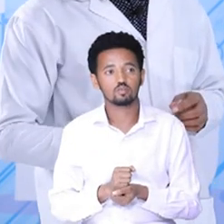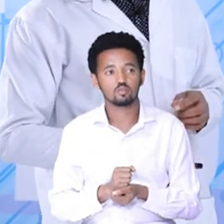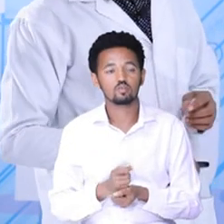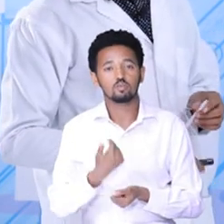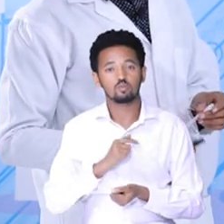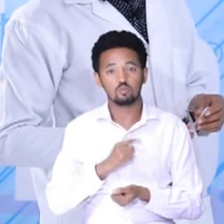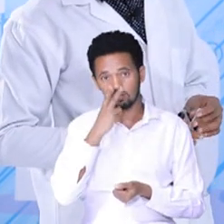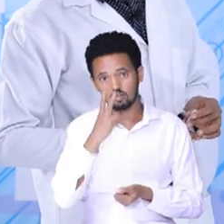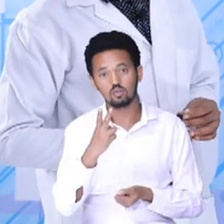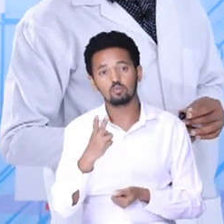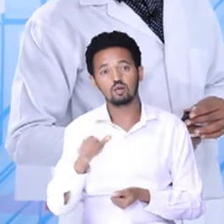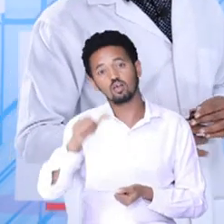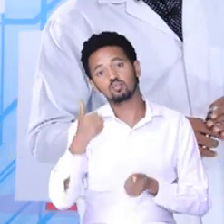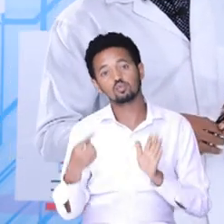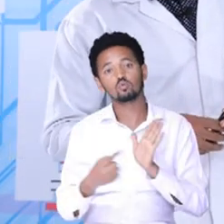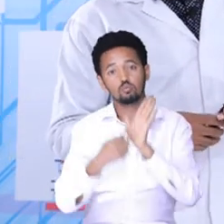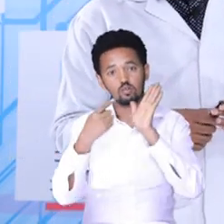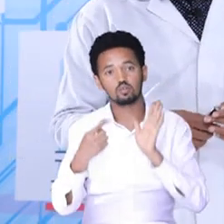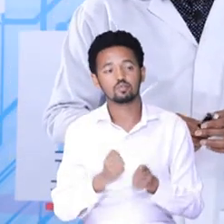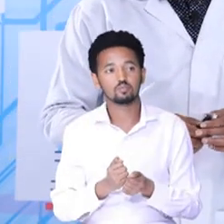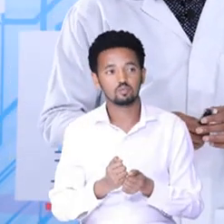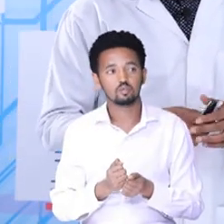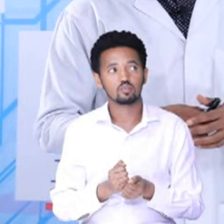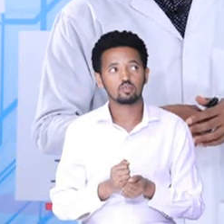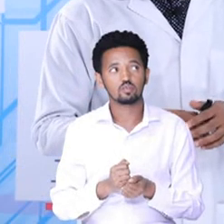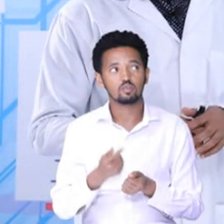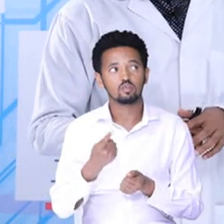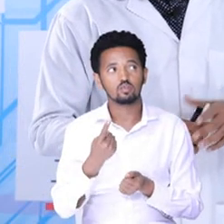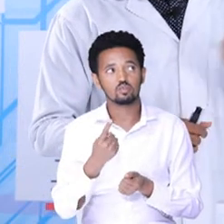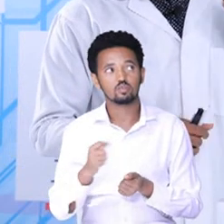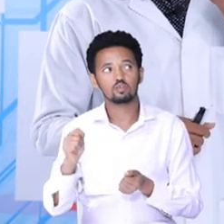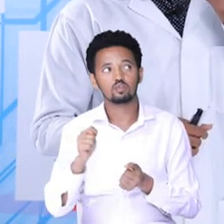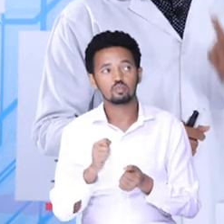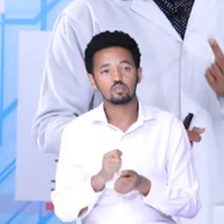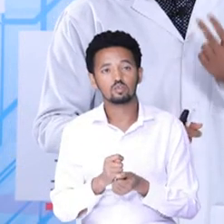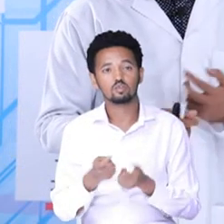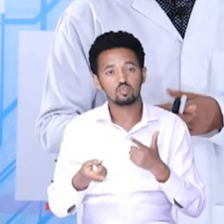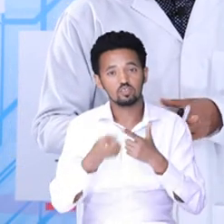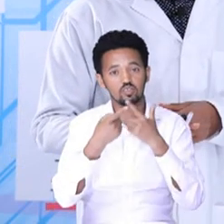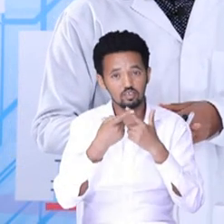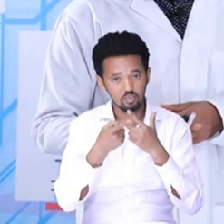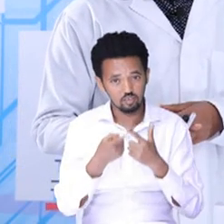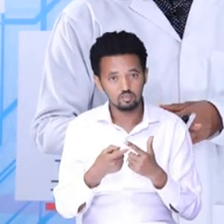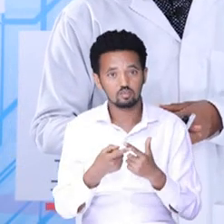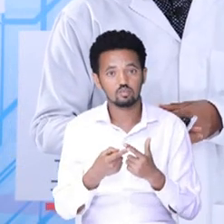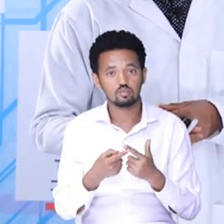let's come to another topic, the temporary settlement. This is the second settlement